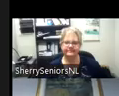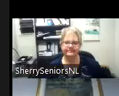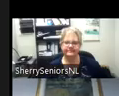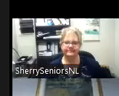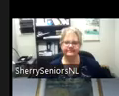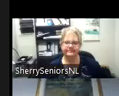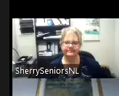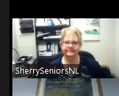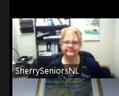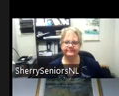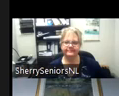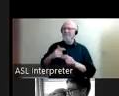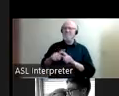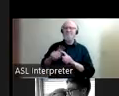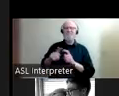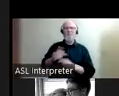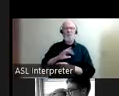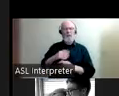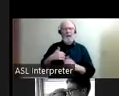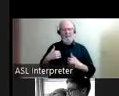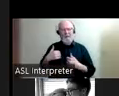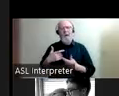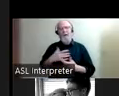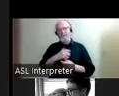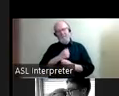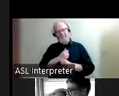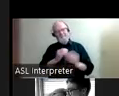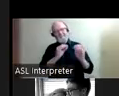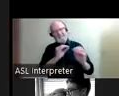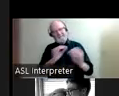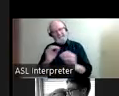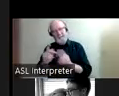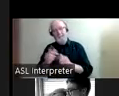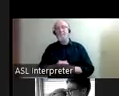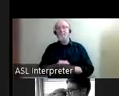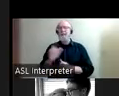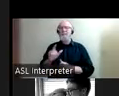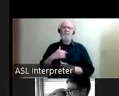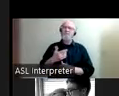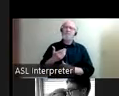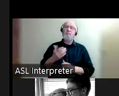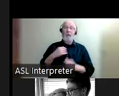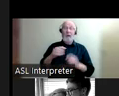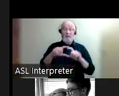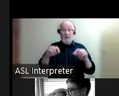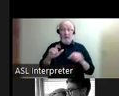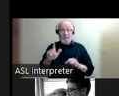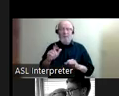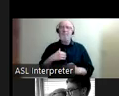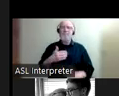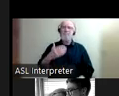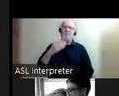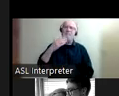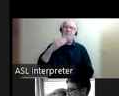about the cool happenings that we have. And like, can't go around with a library card. So hopefully